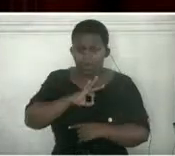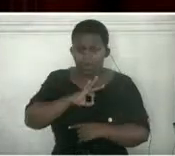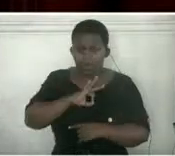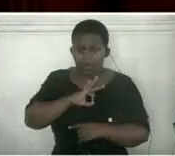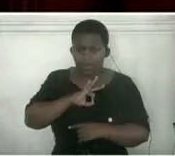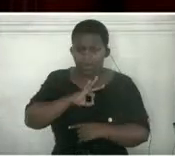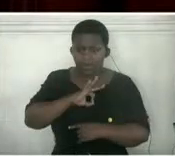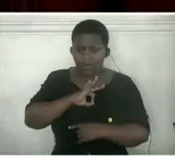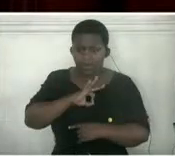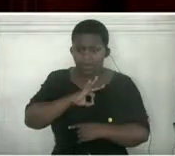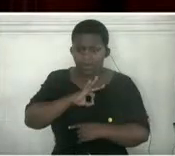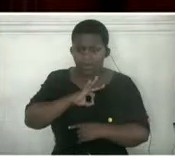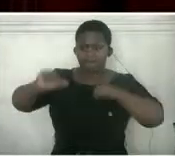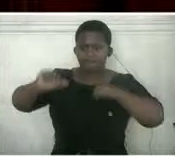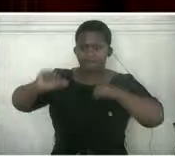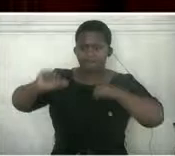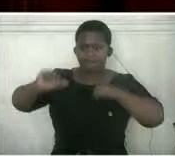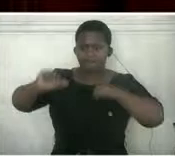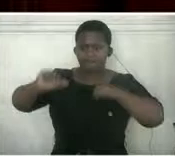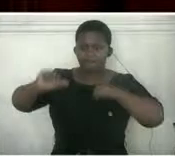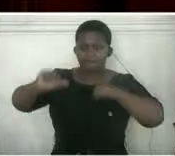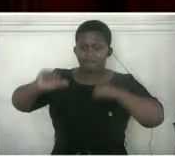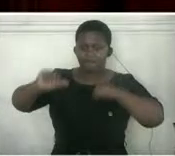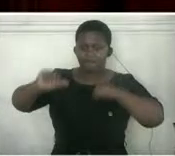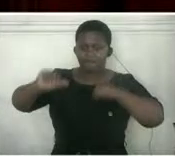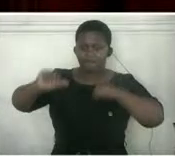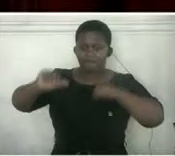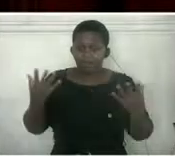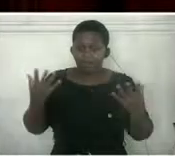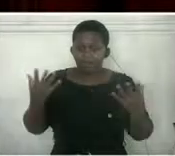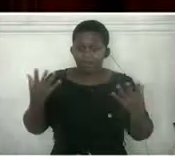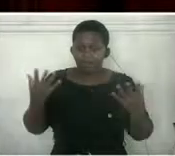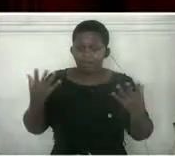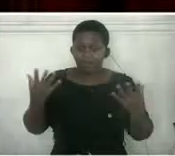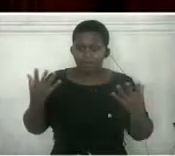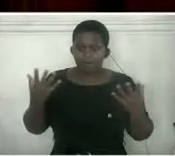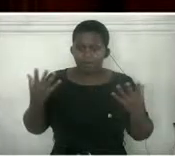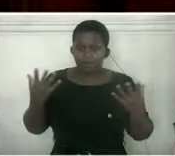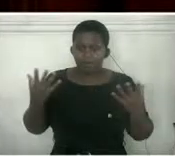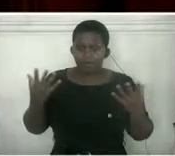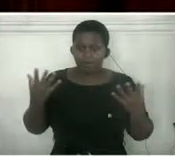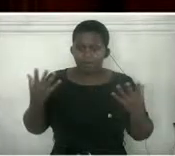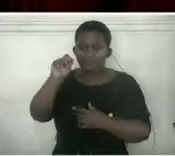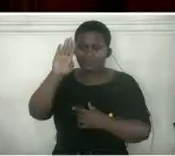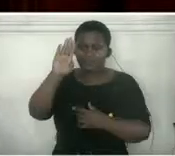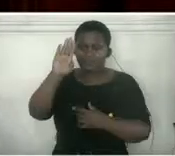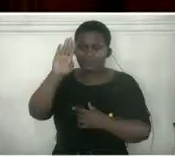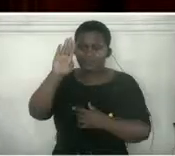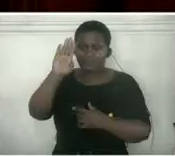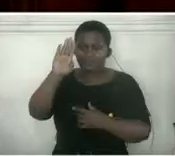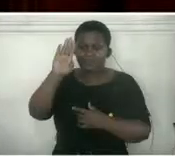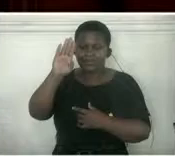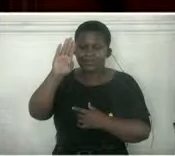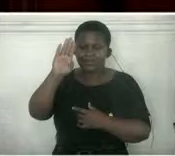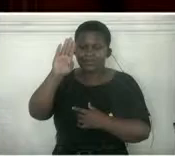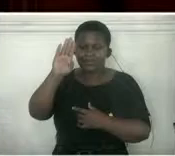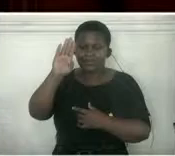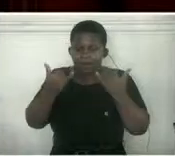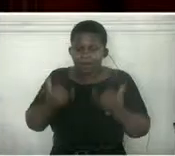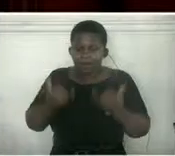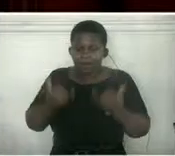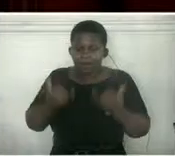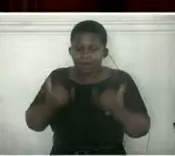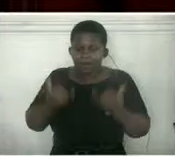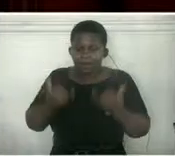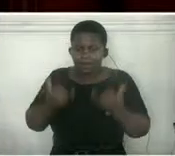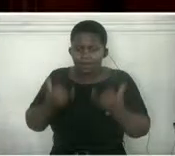Arts Championship held in Rustenburg in December last year. The Kolwa brothers will now represent